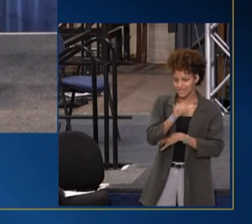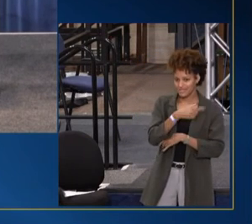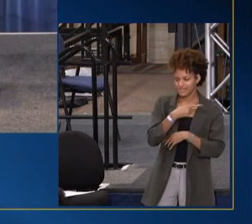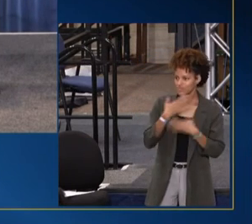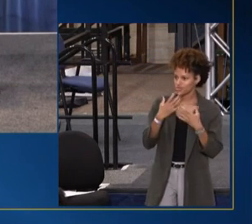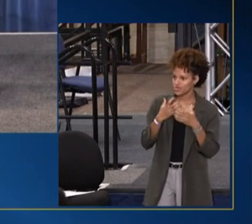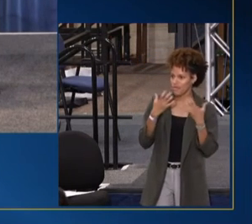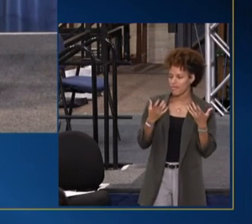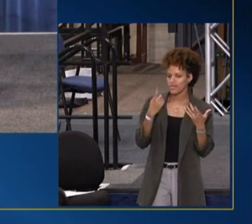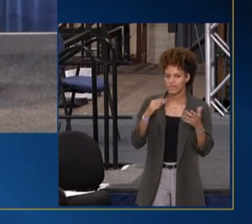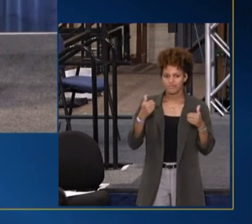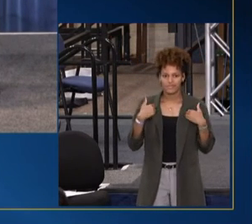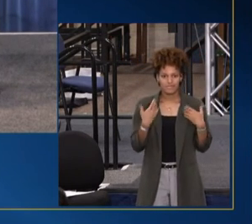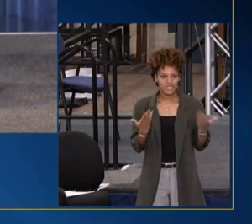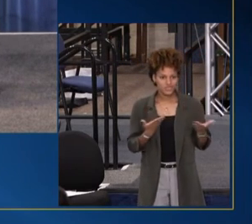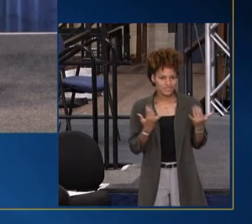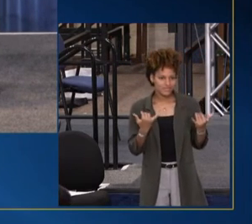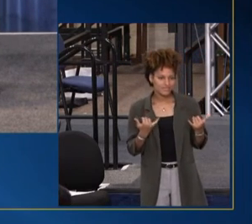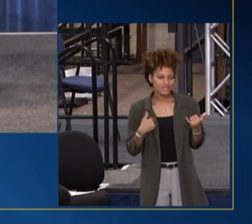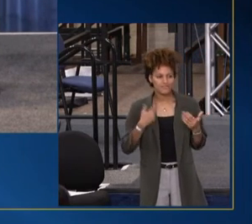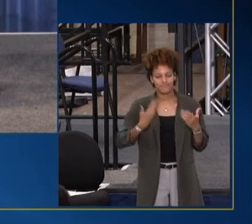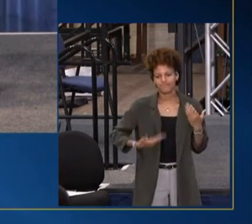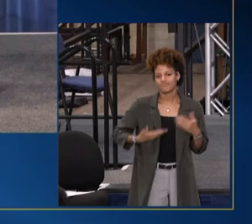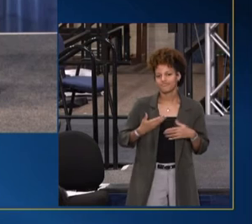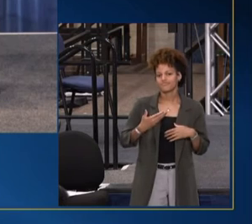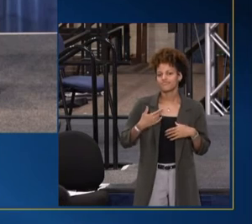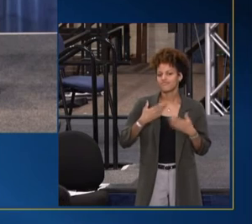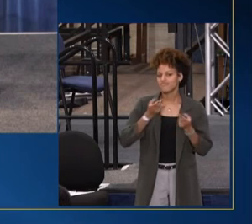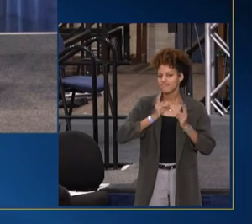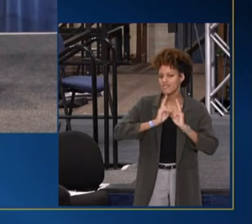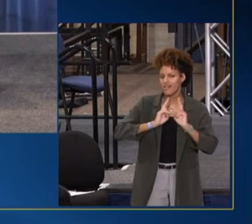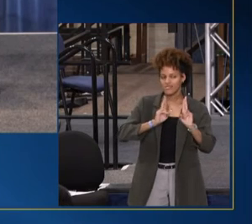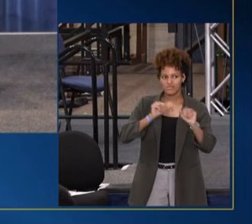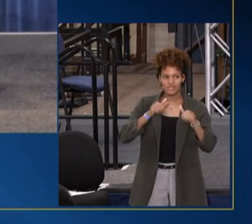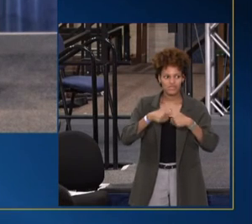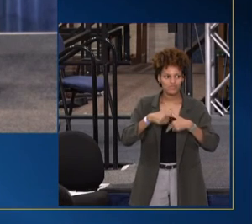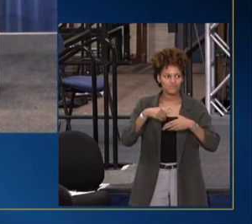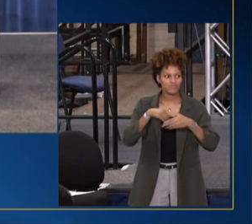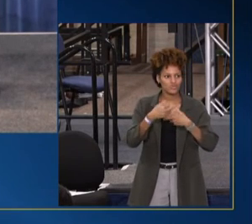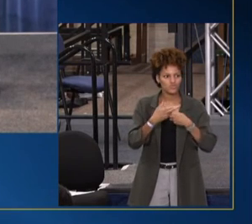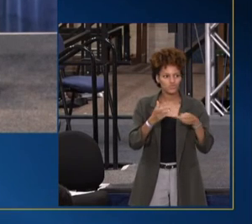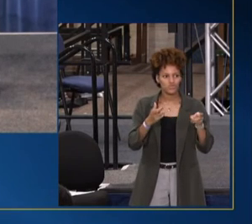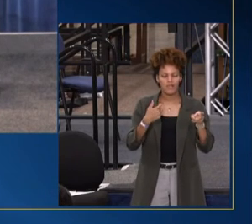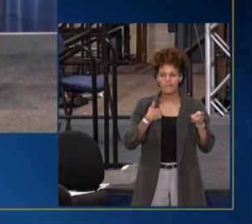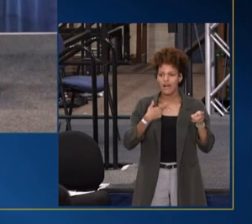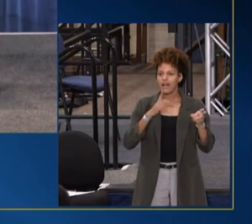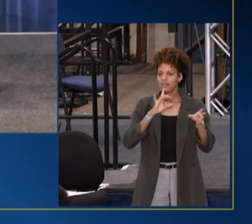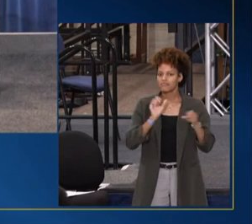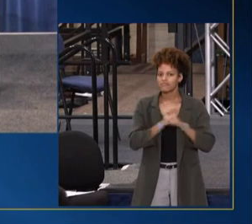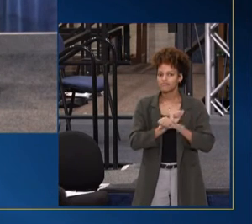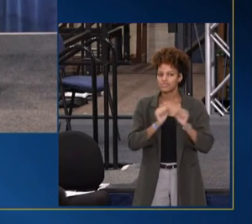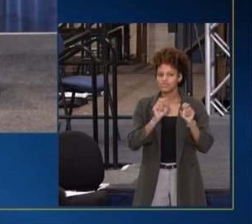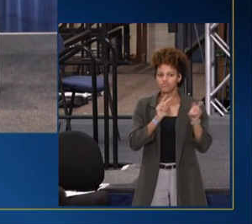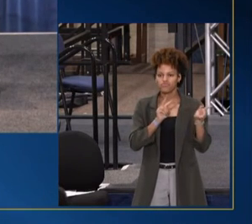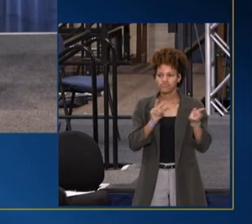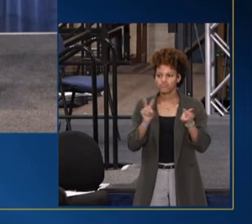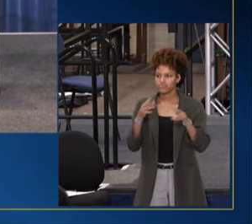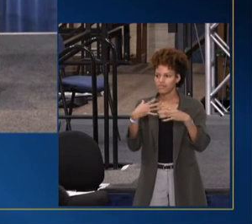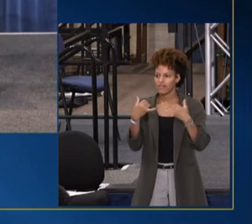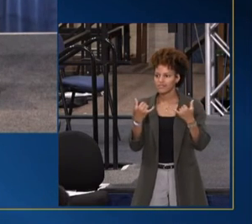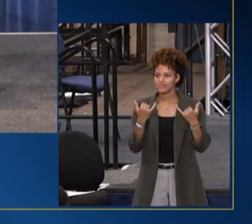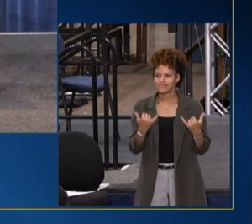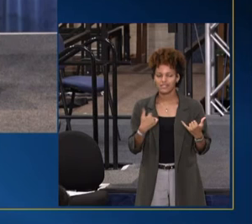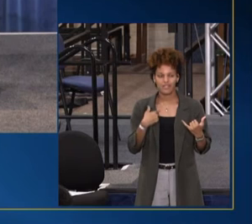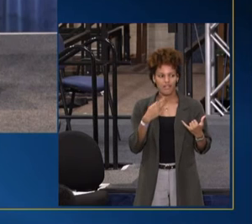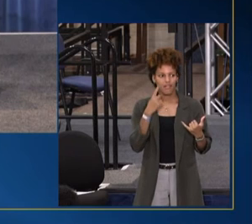Thank you so much for having me here today. I am so honored to be in this room. I actually look out into the crowd today and